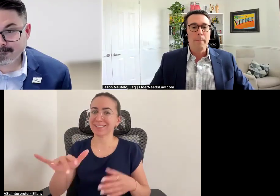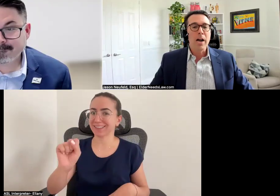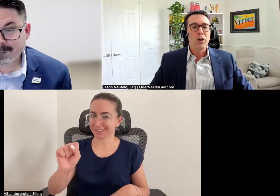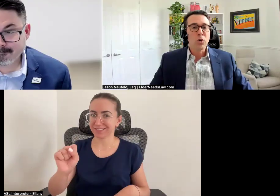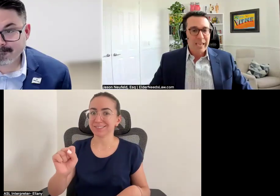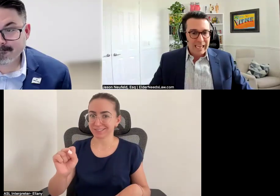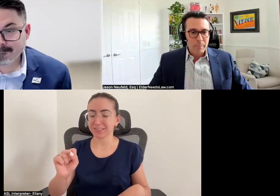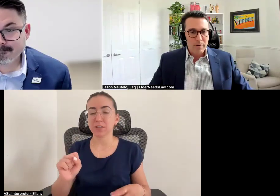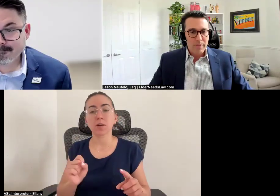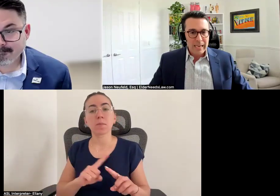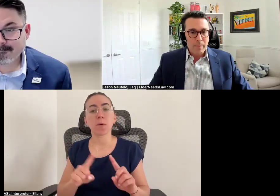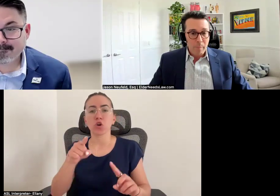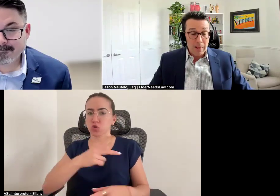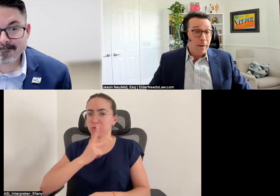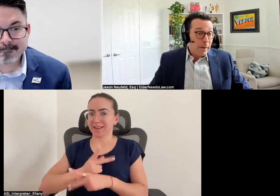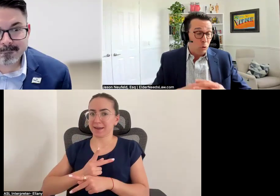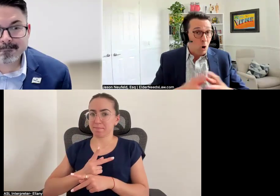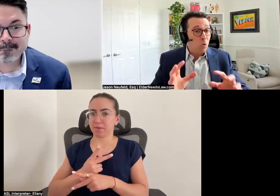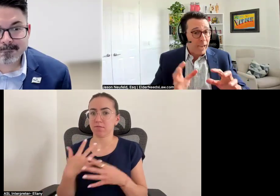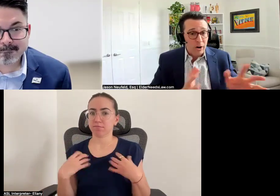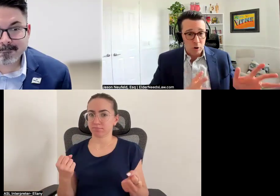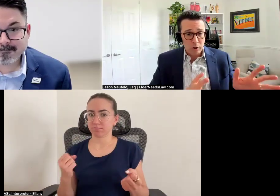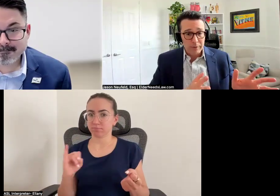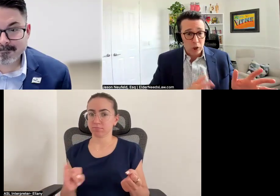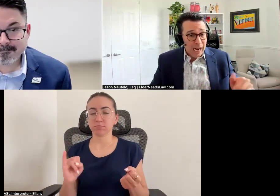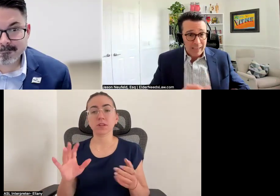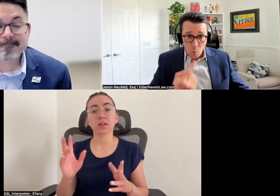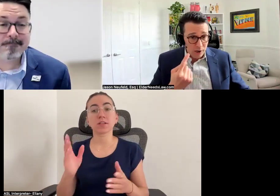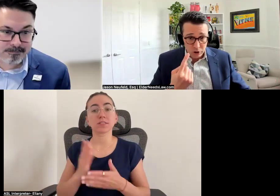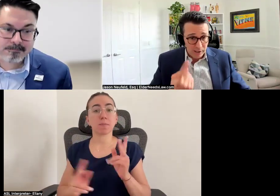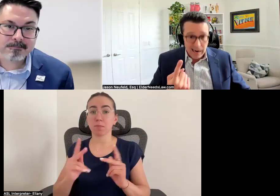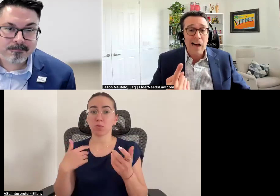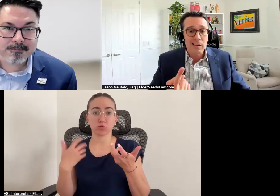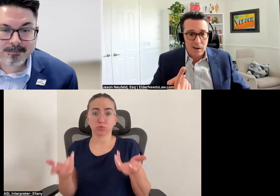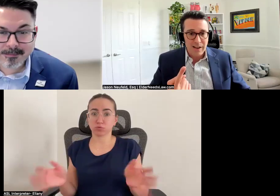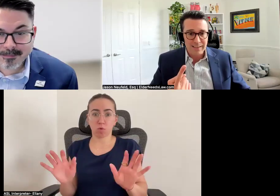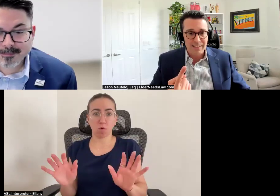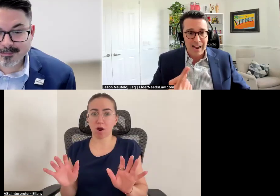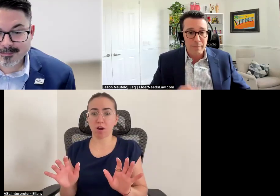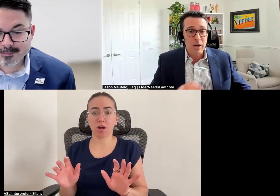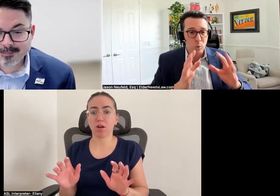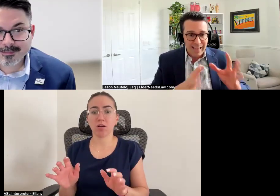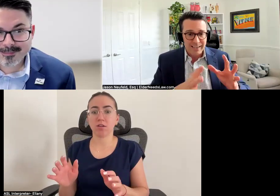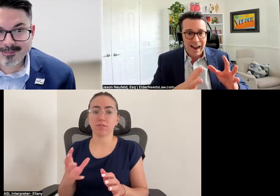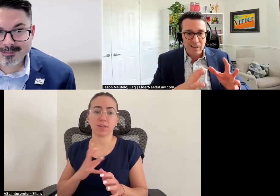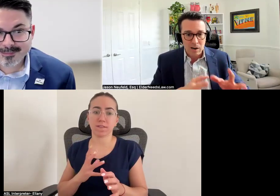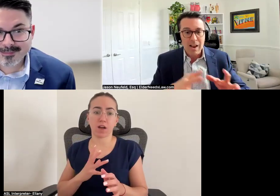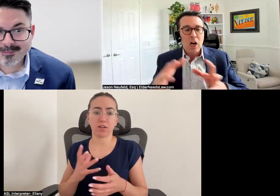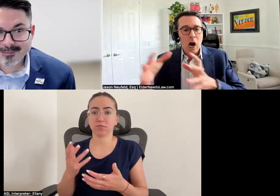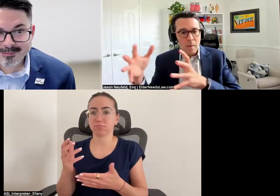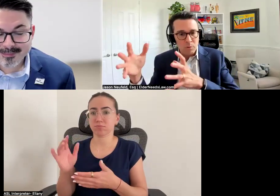Hmm. But you keep a lot of people don't care so much about the check. They want just a dollar of SSI because with that